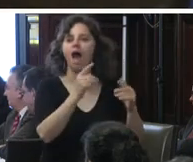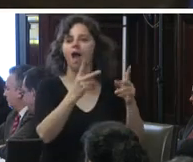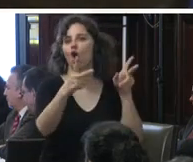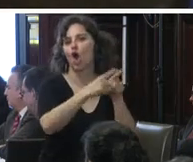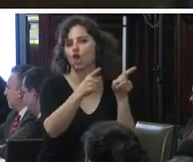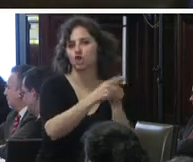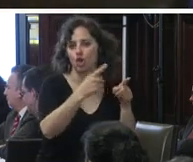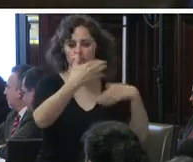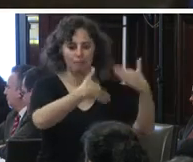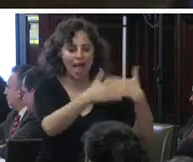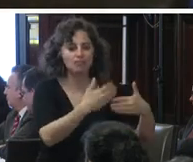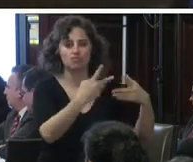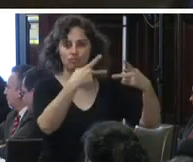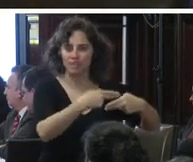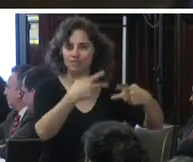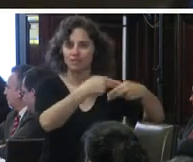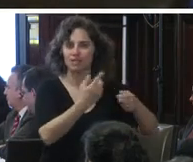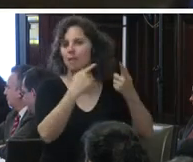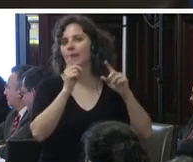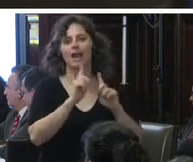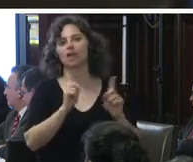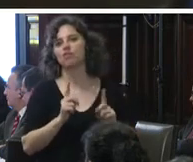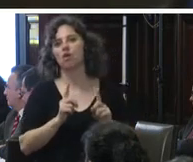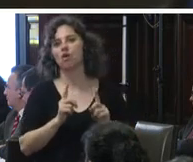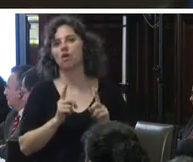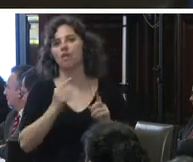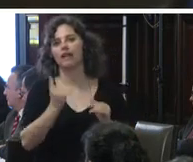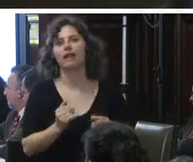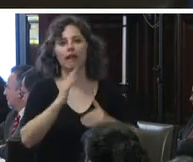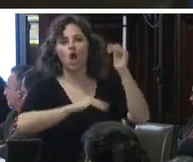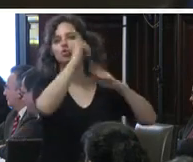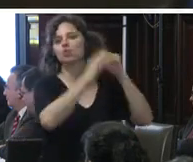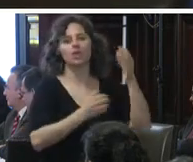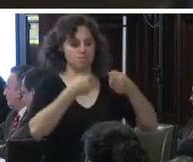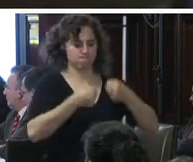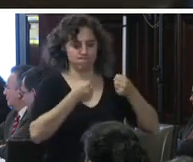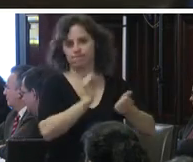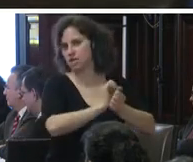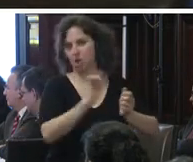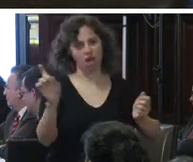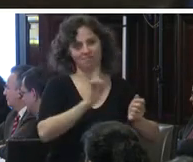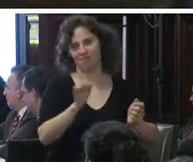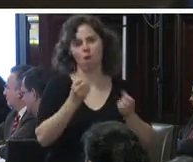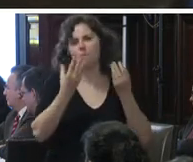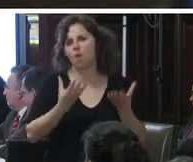building prisons, and that's a great deal of corruption in running prisons in